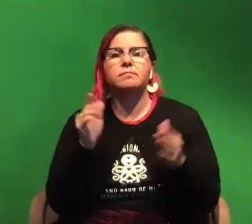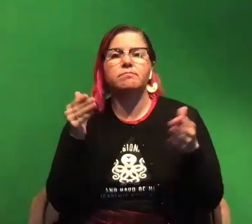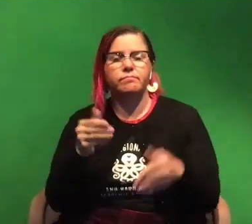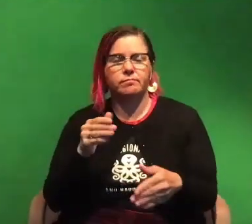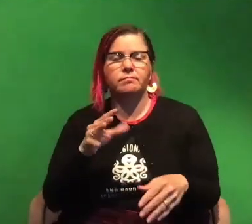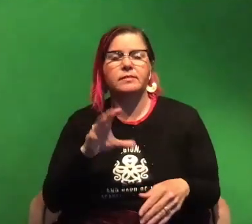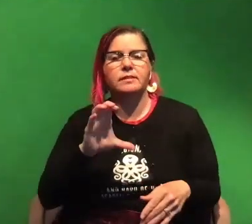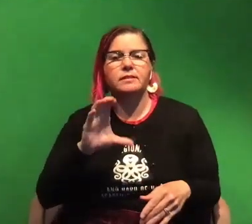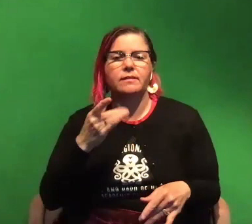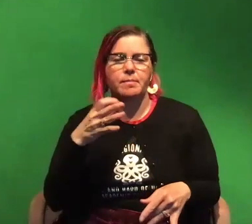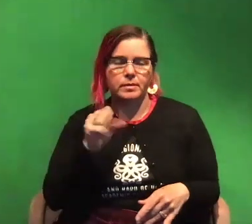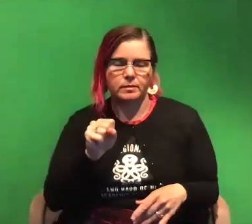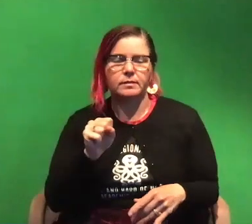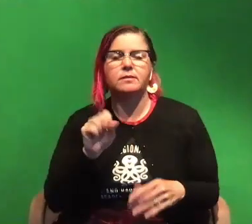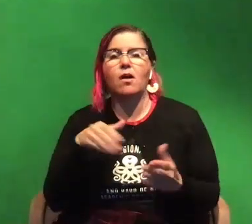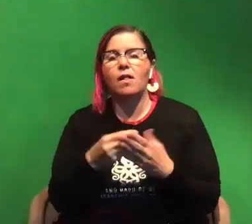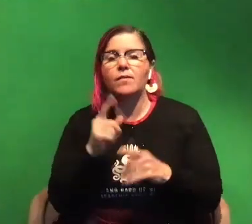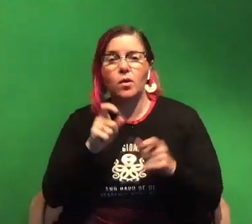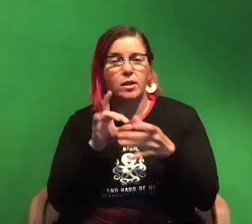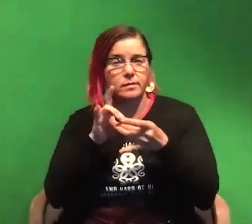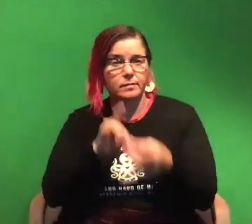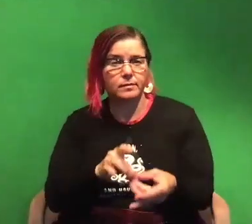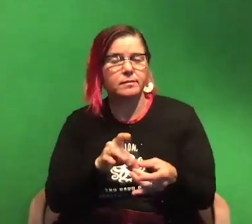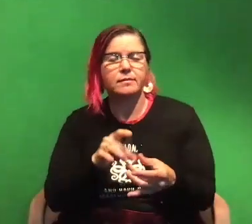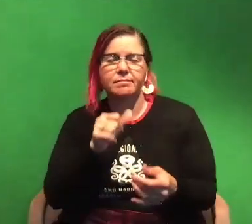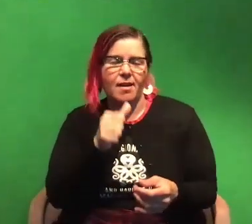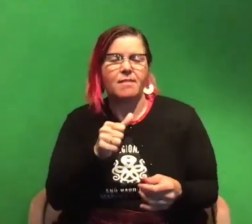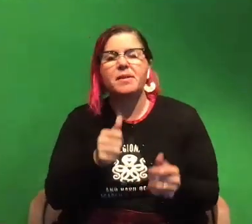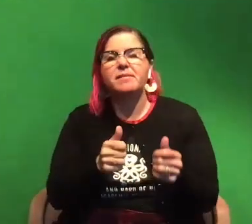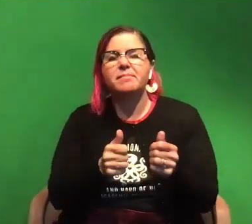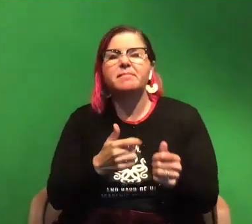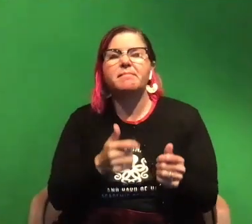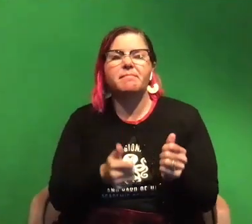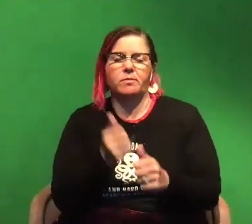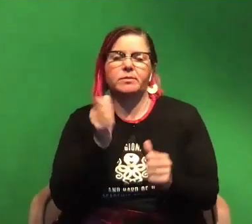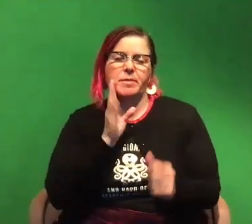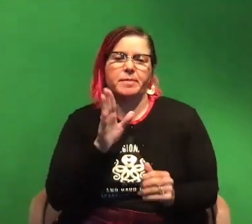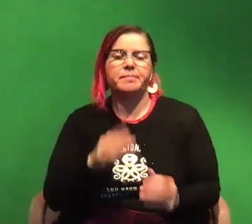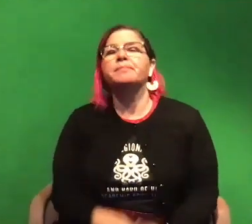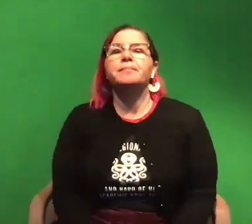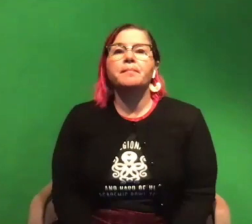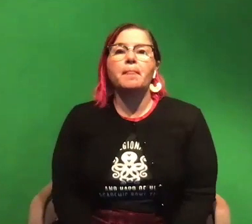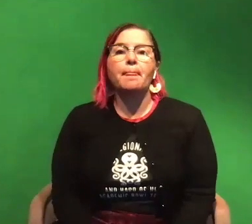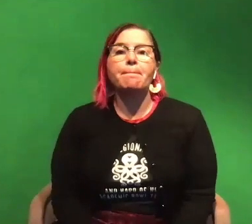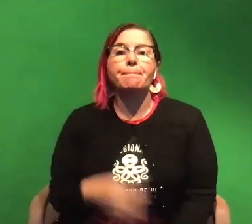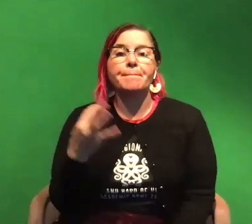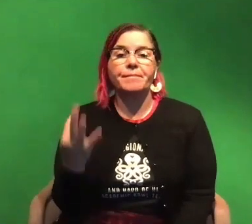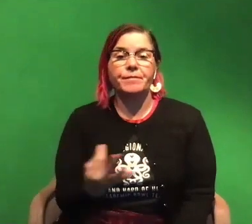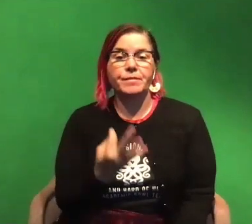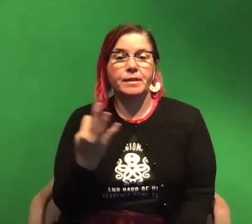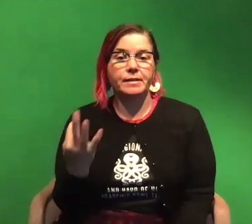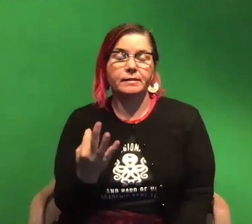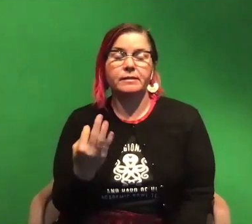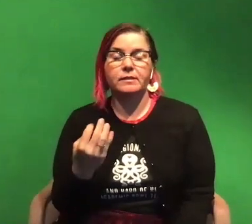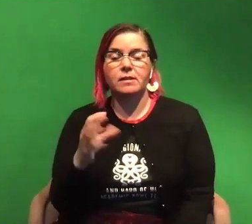cephalopods. All of the questions won't be about cephalopods, but there will be a lot of squid questions. And then Friday, we're talking about